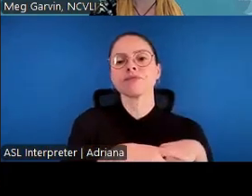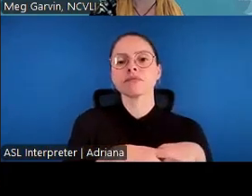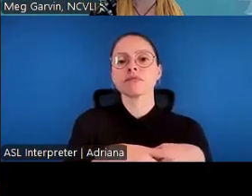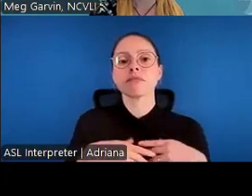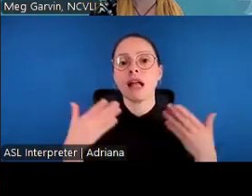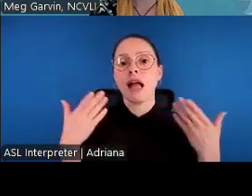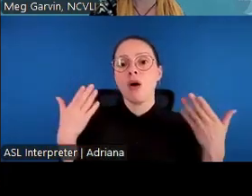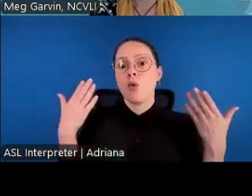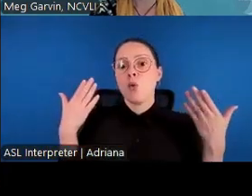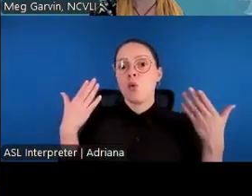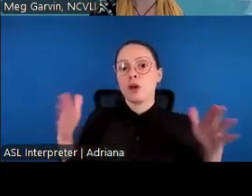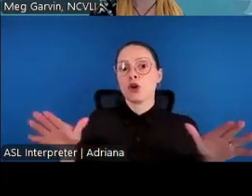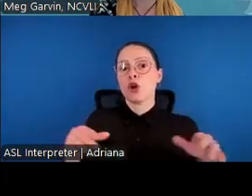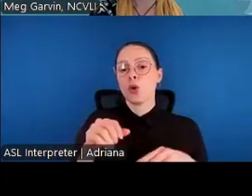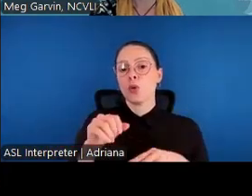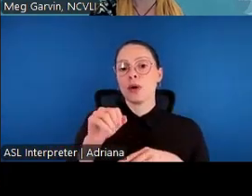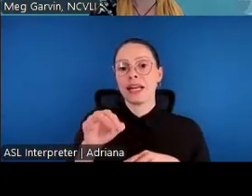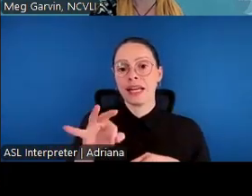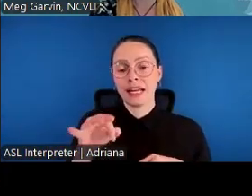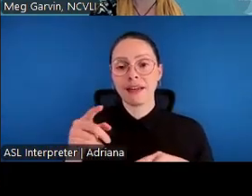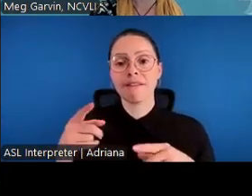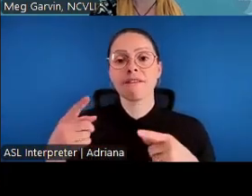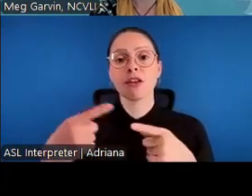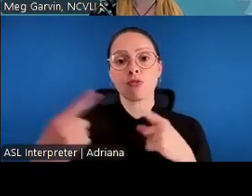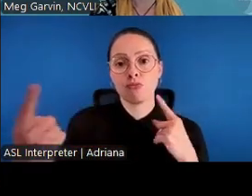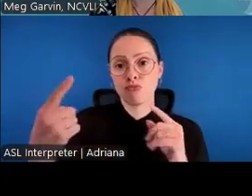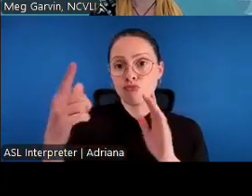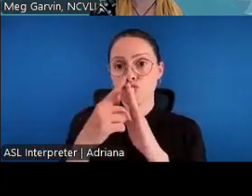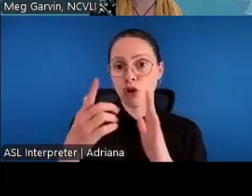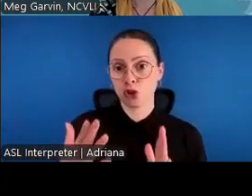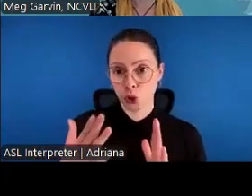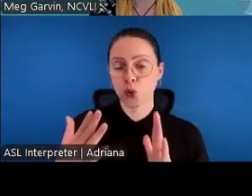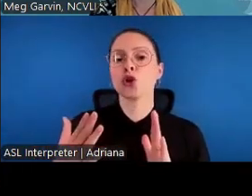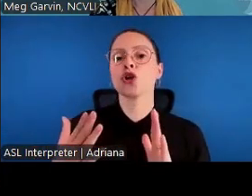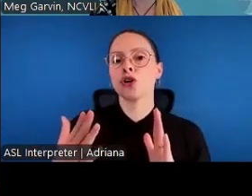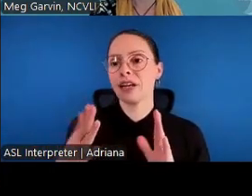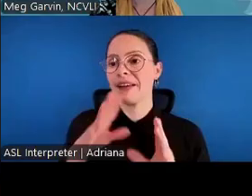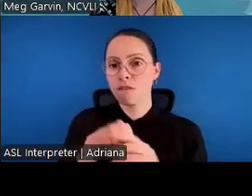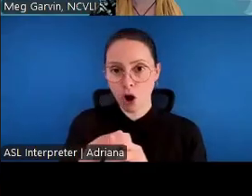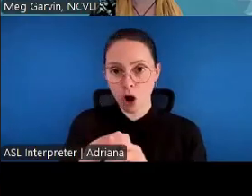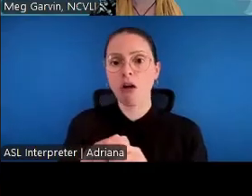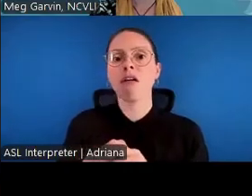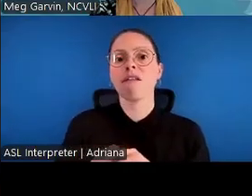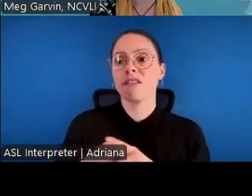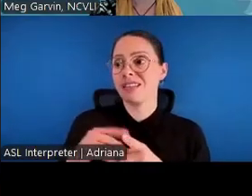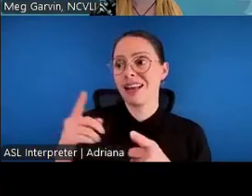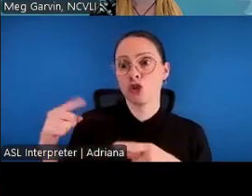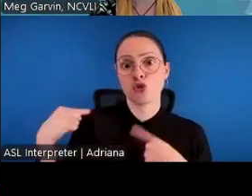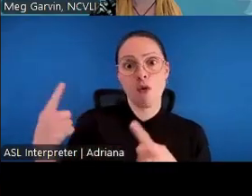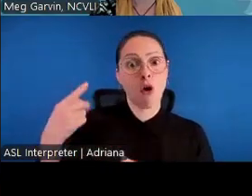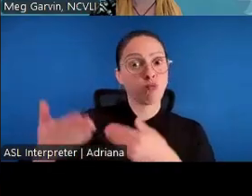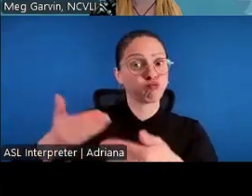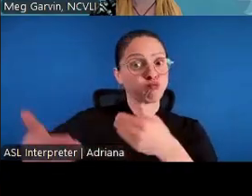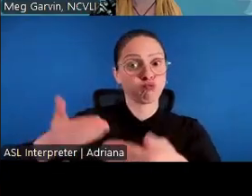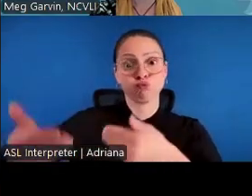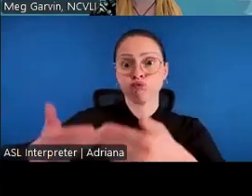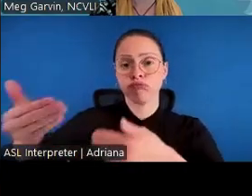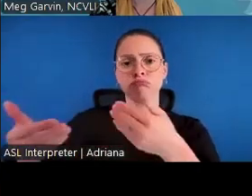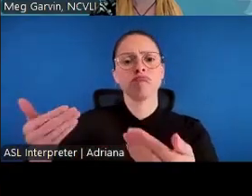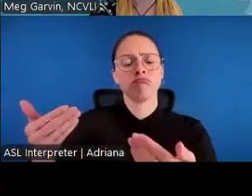right? If there is a prosecutor in the case who's been involved, if the investigation has proceeded far enough along that there has been that